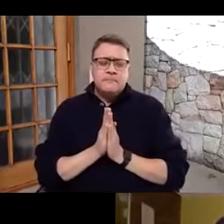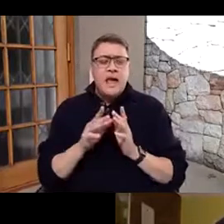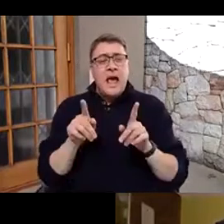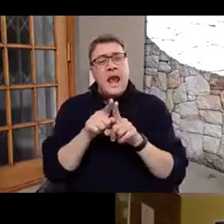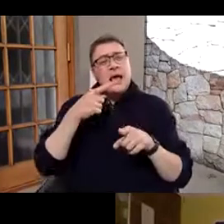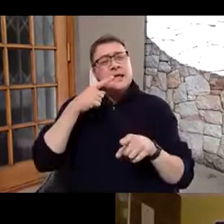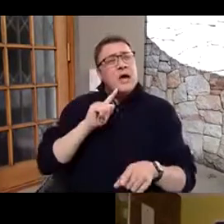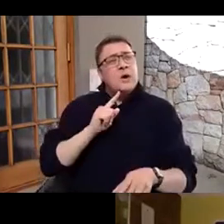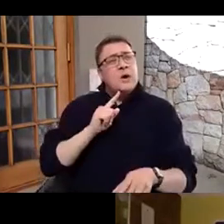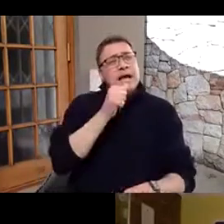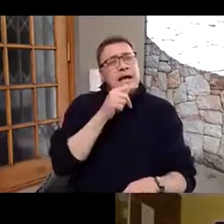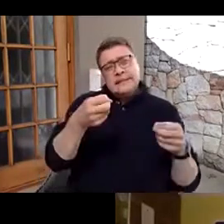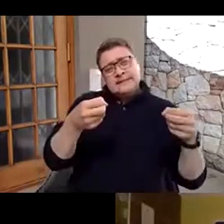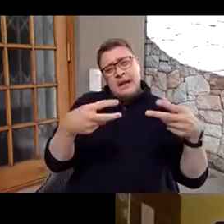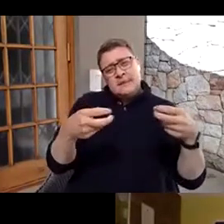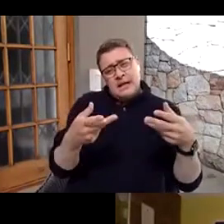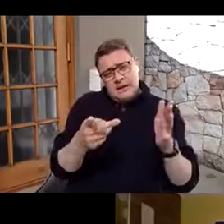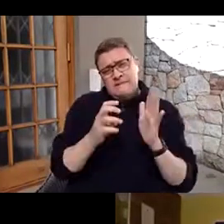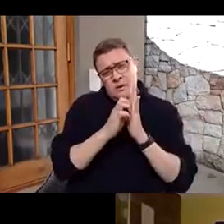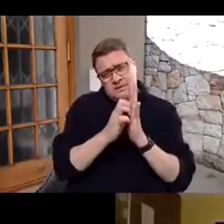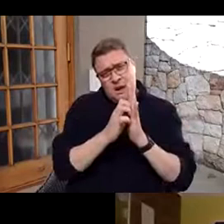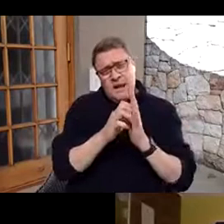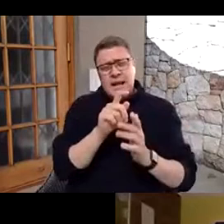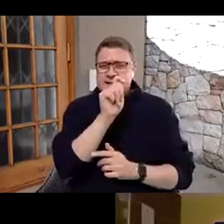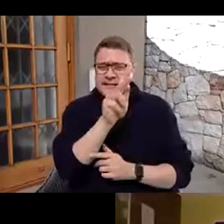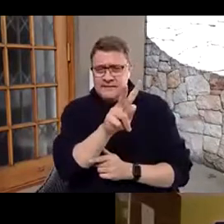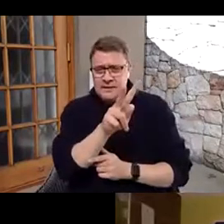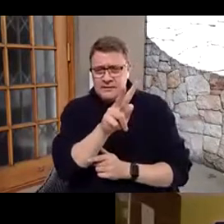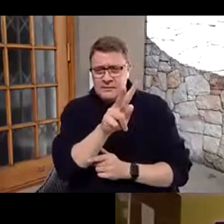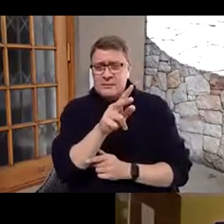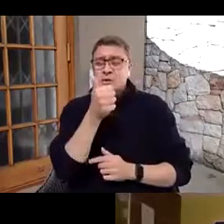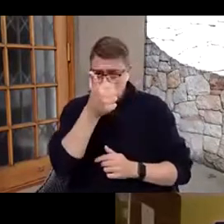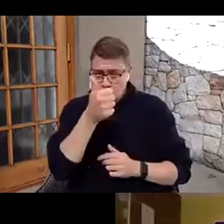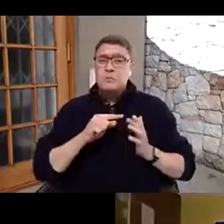about subtitling and TV, he actually has a point.